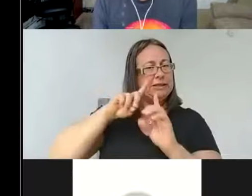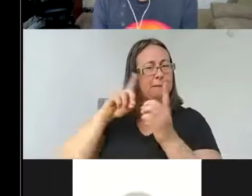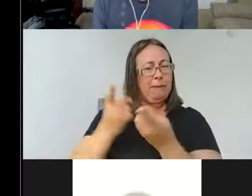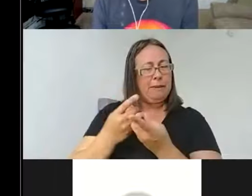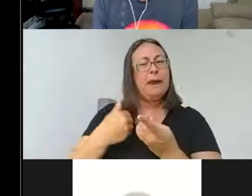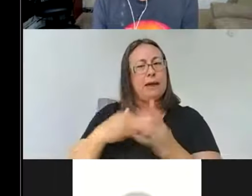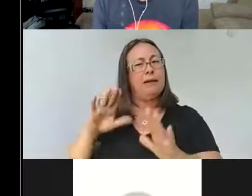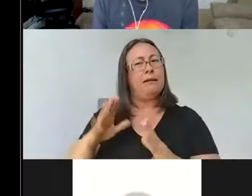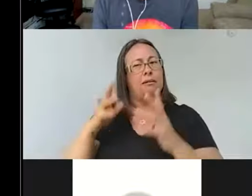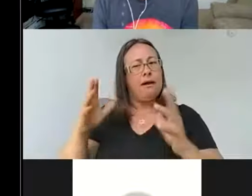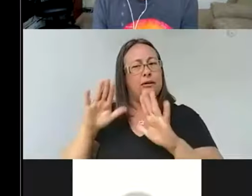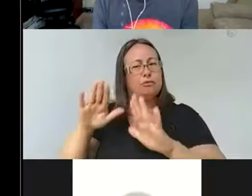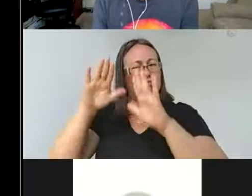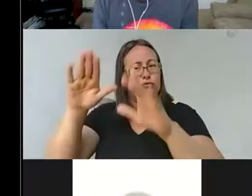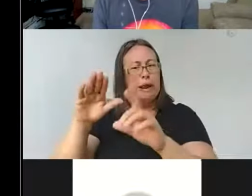there.